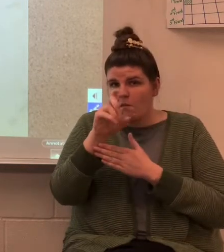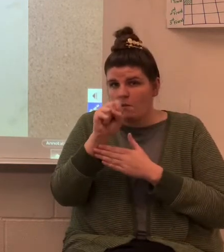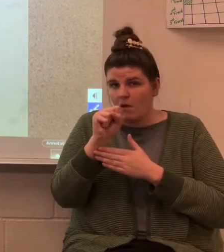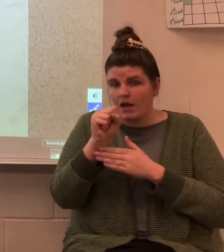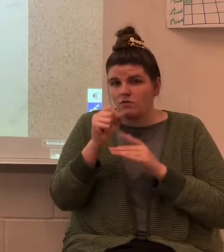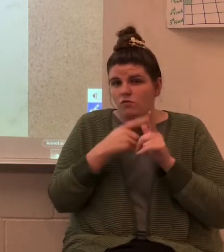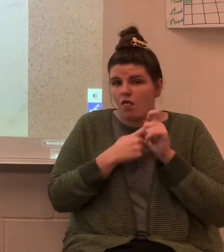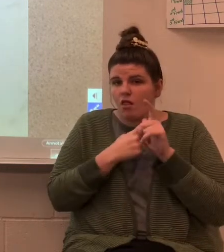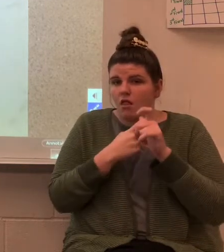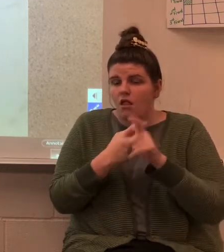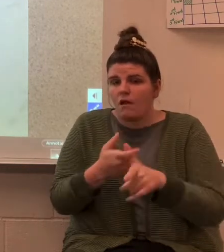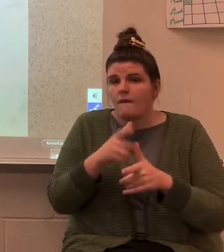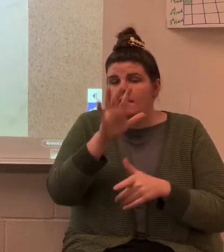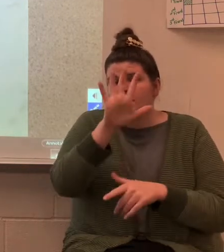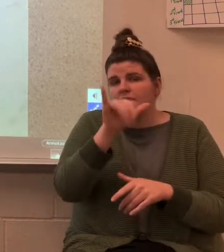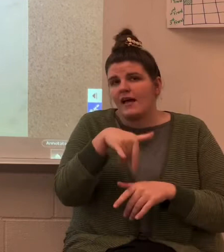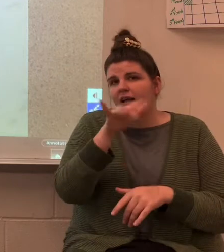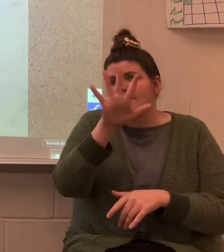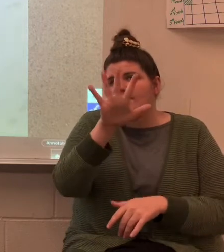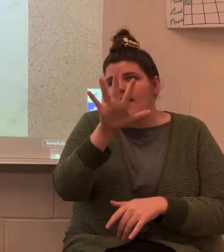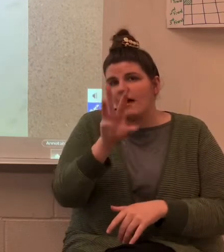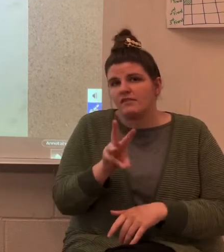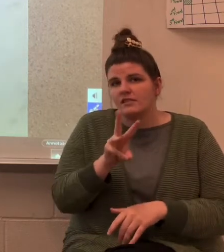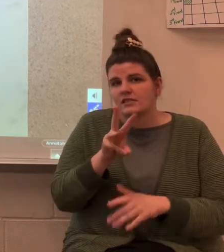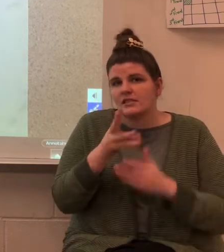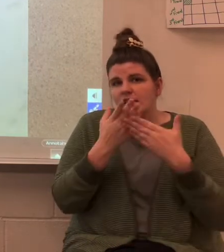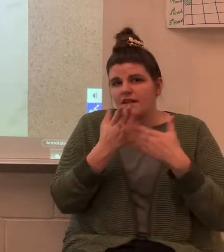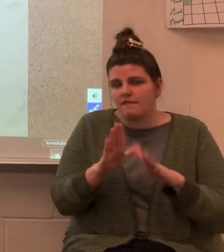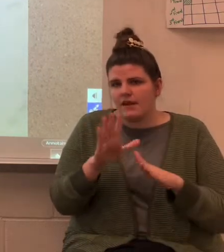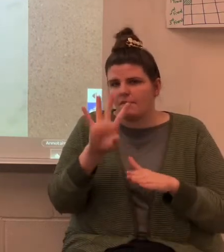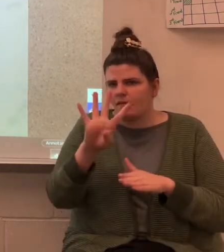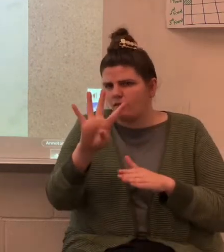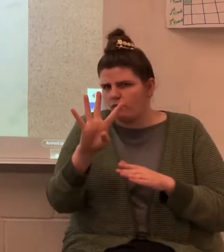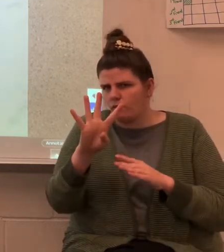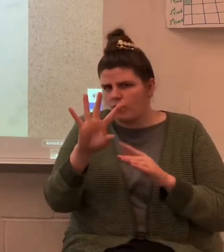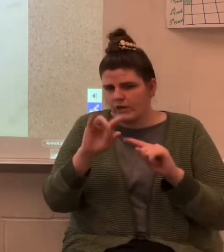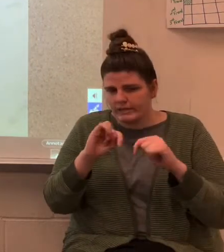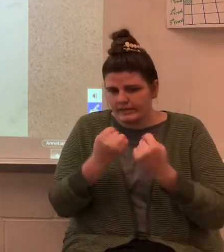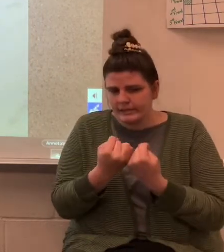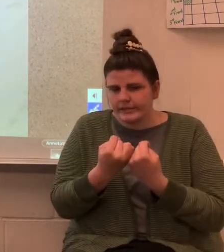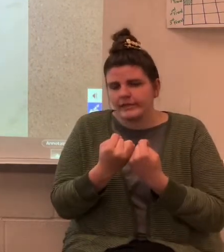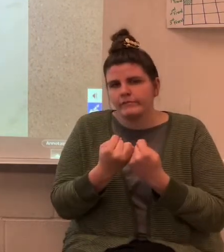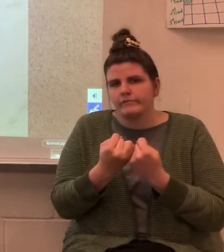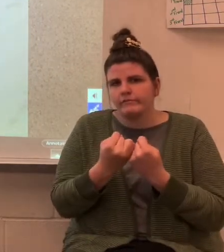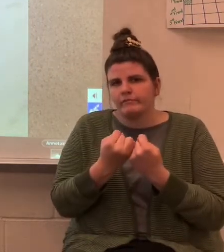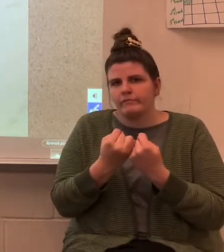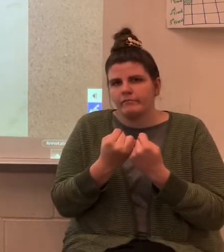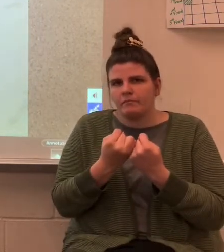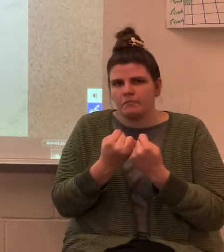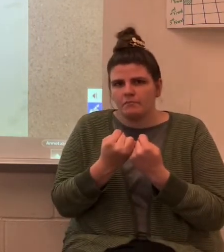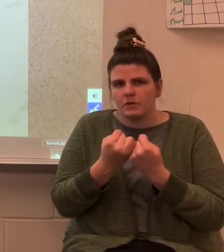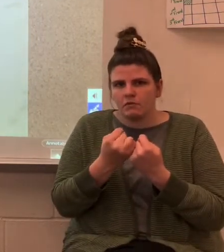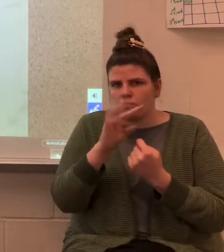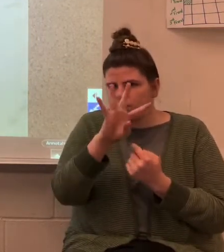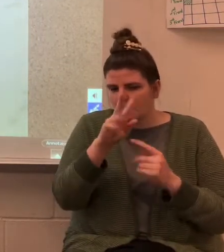and dividing it by 4 team members to see which each team member runs. So